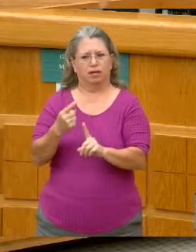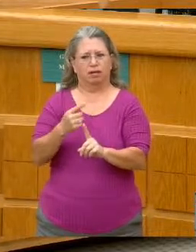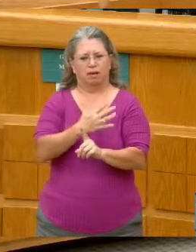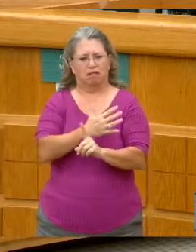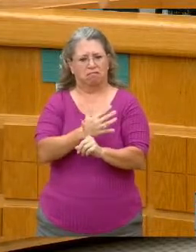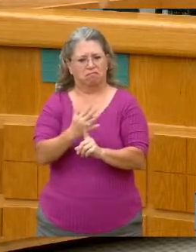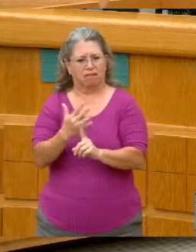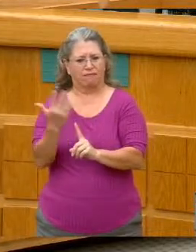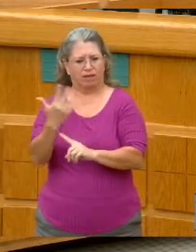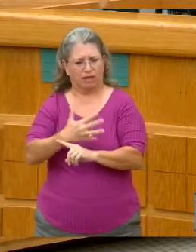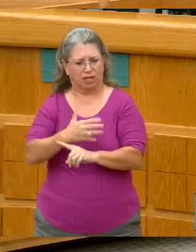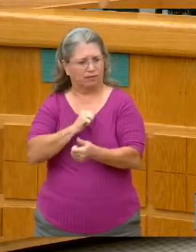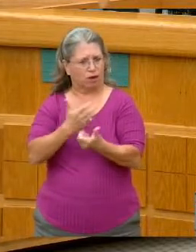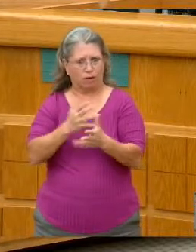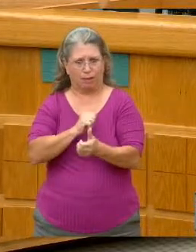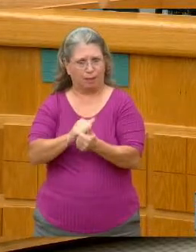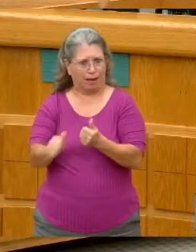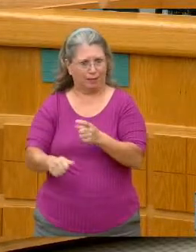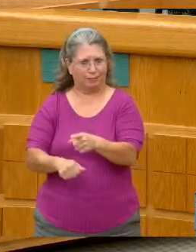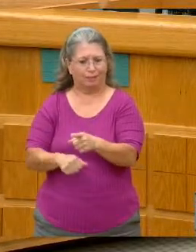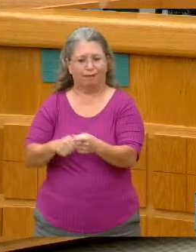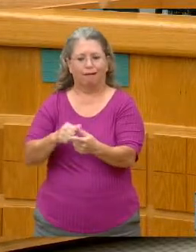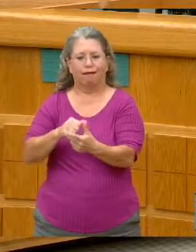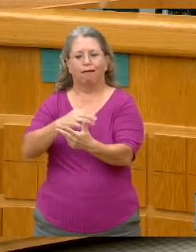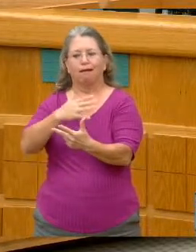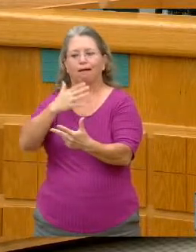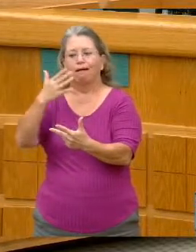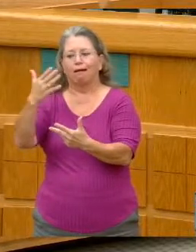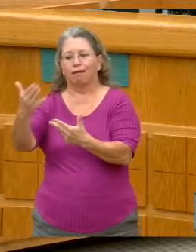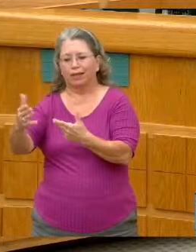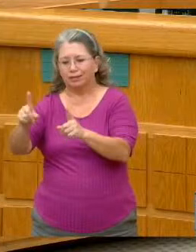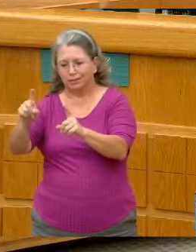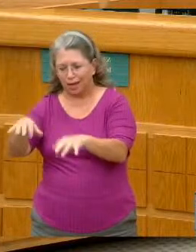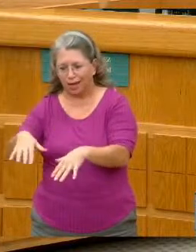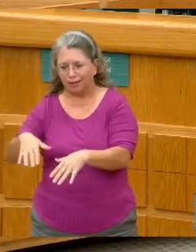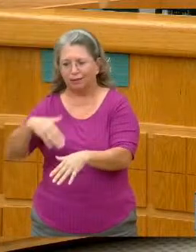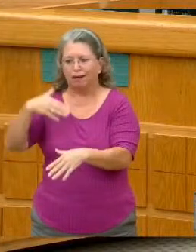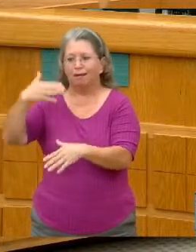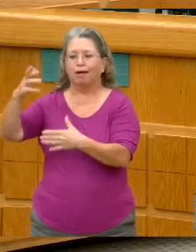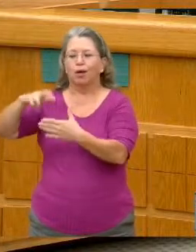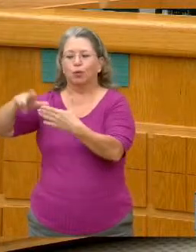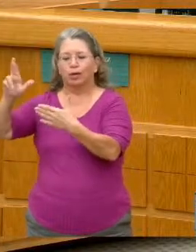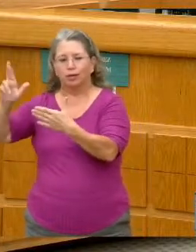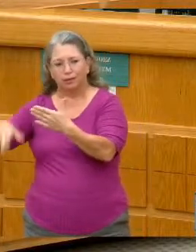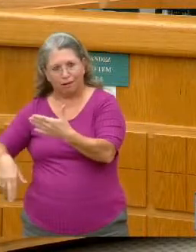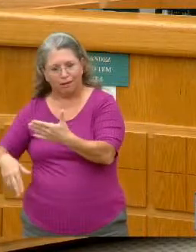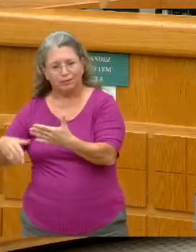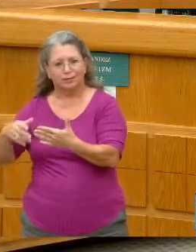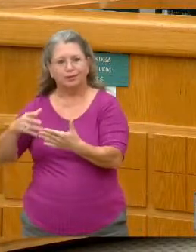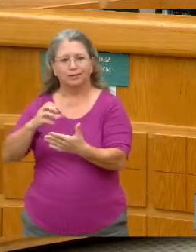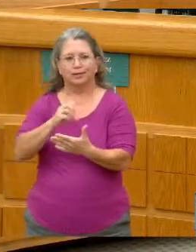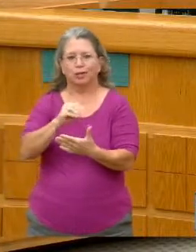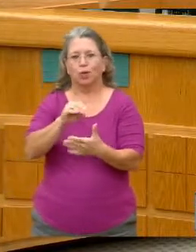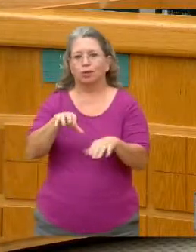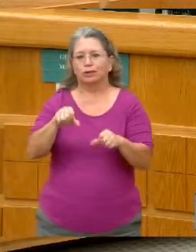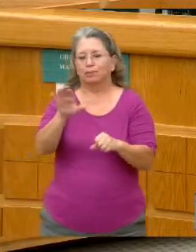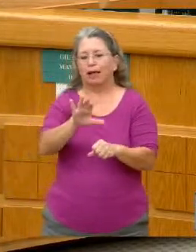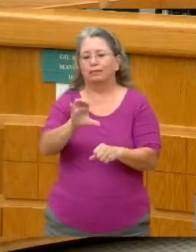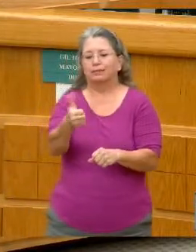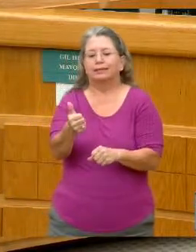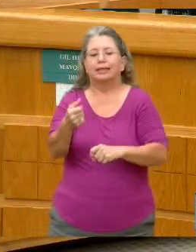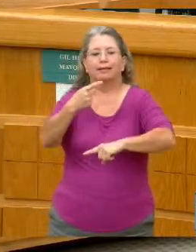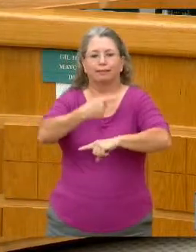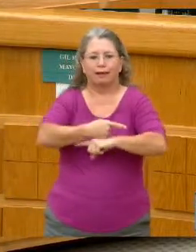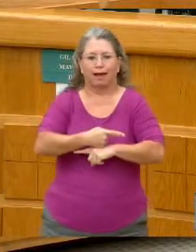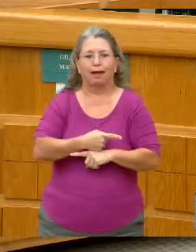reflection of when you look at case counts now. What we were doing a week and a half to 2 weeks in the past determines what our case count is today. And